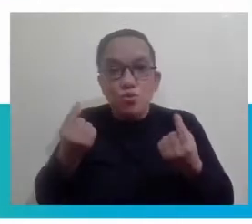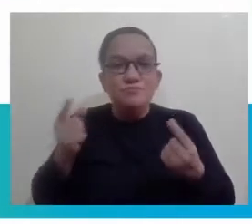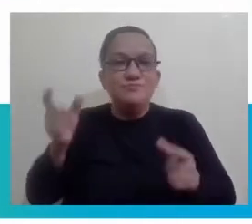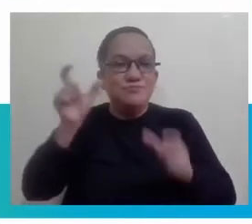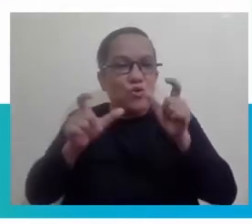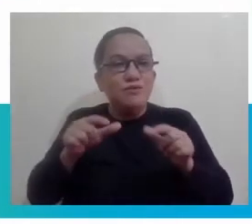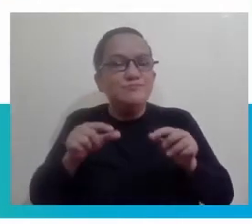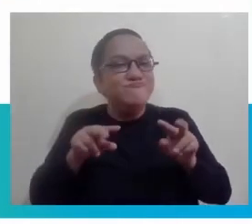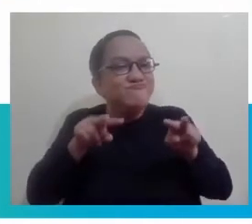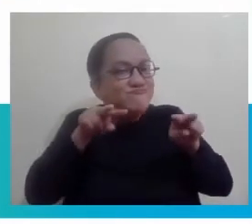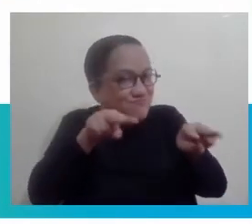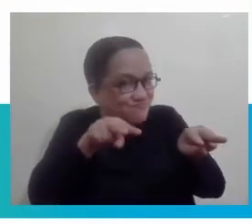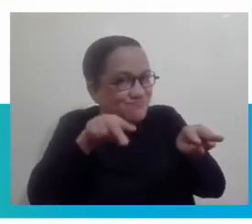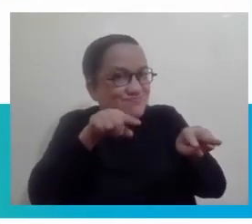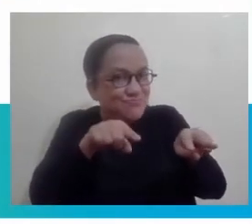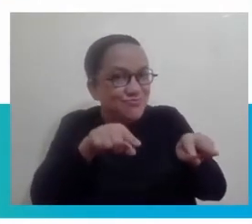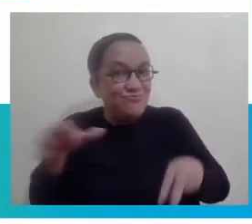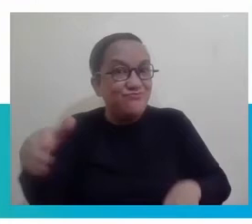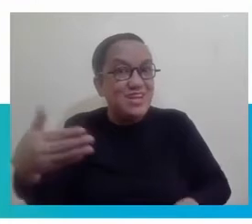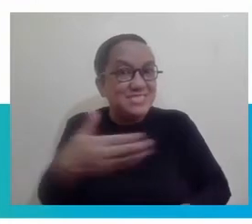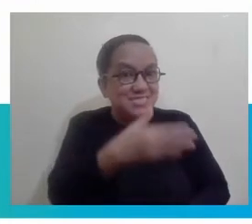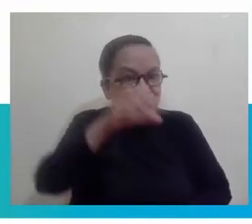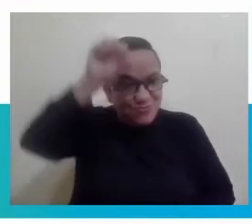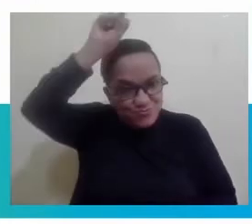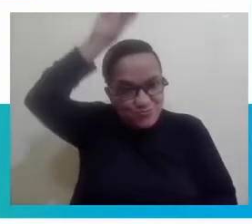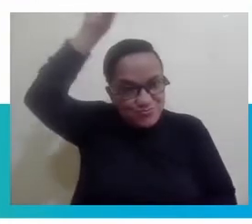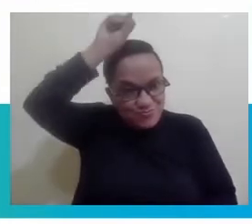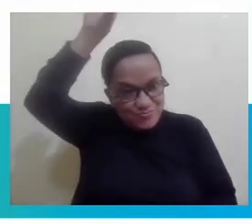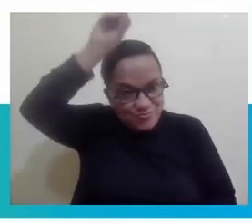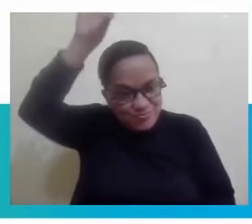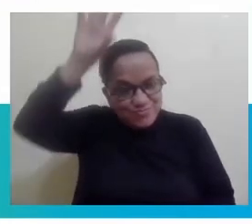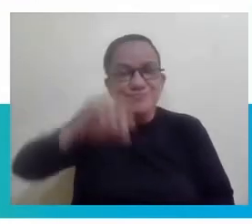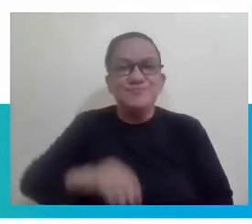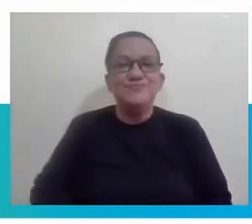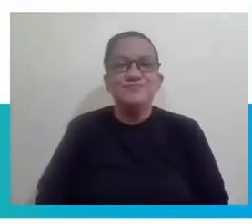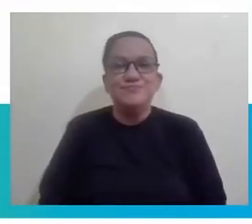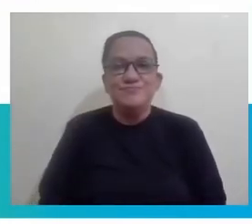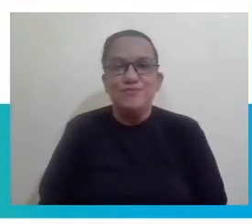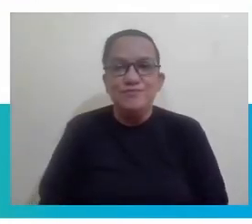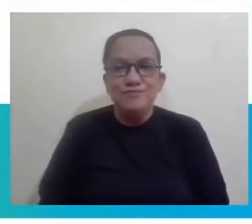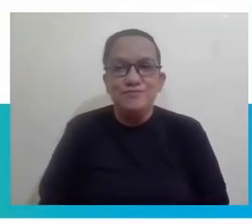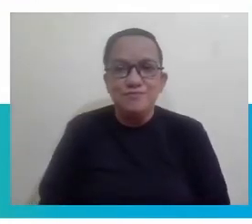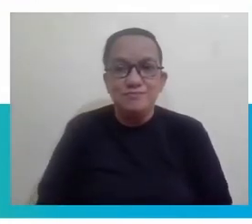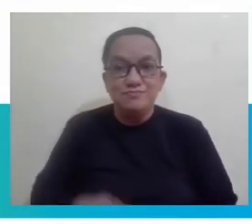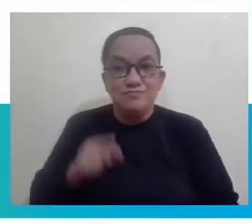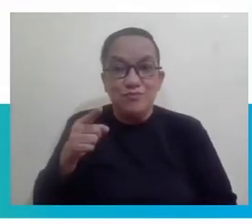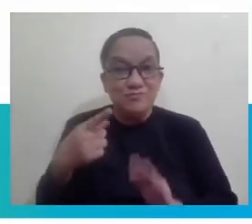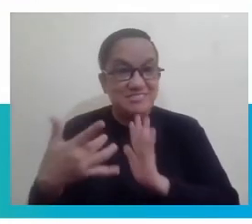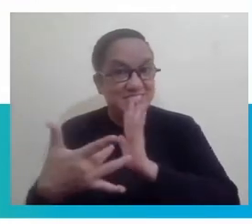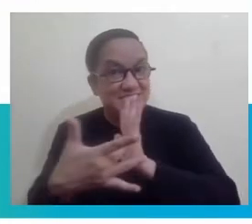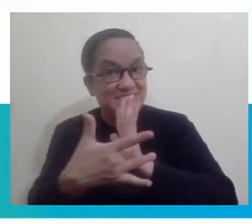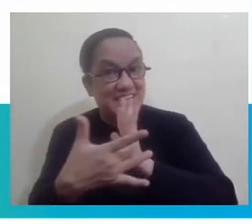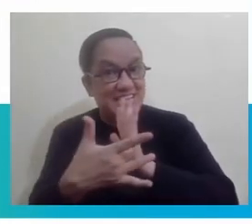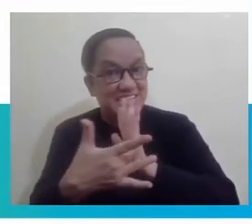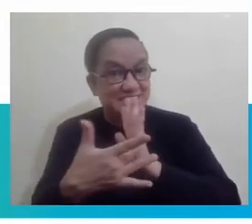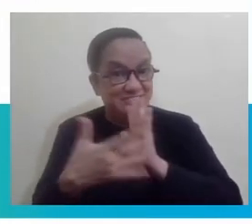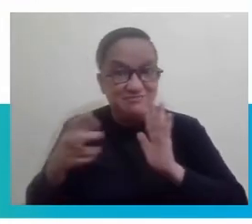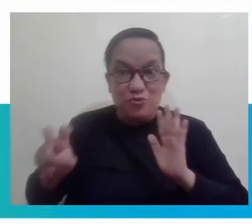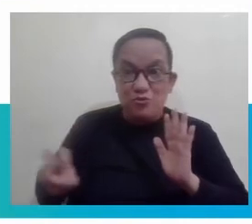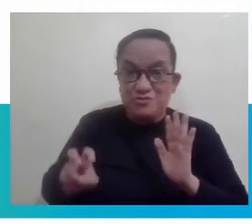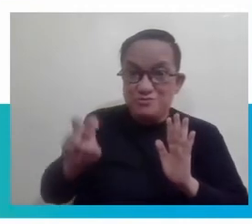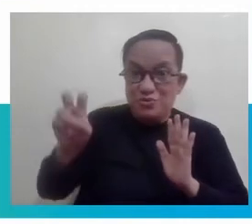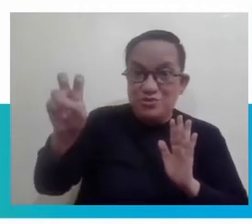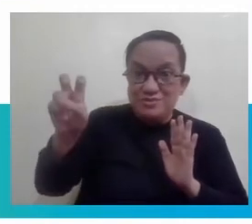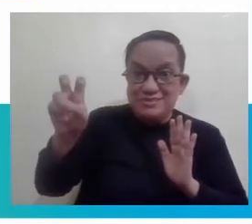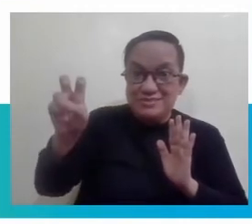and closer type. And this kind of tourism is not only good for the tourist itself, because then you have a better user